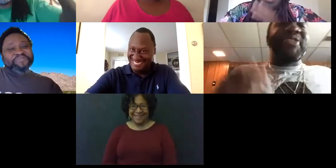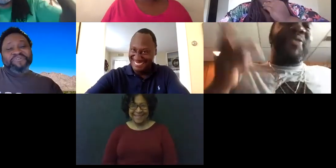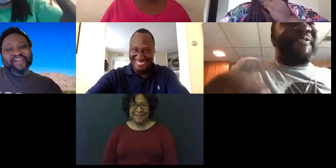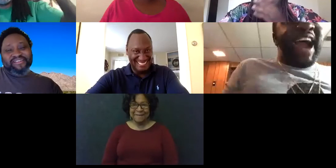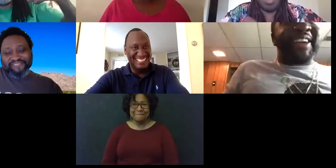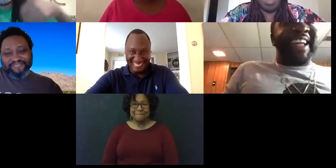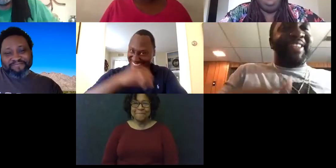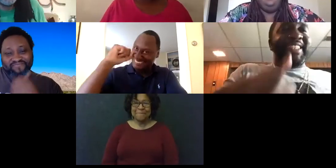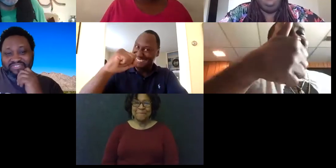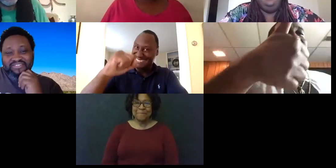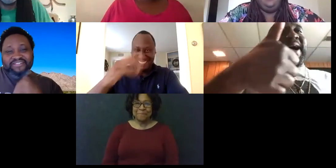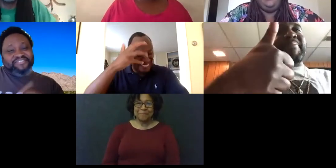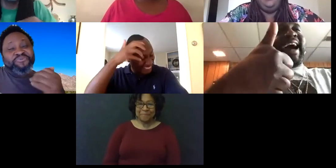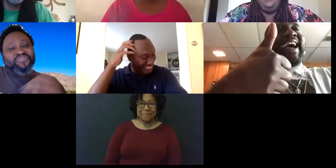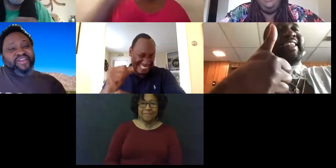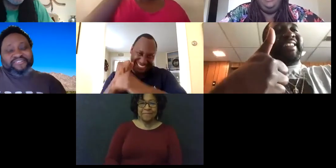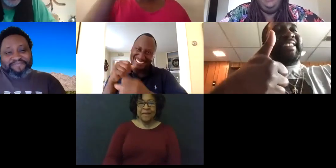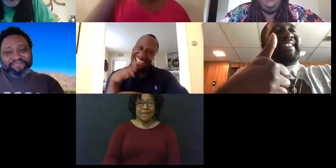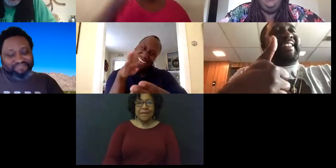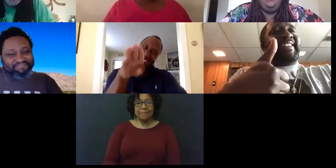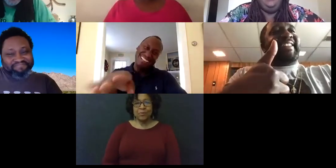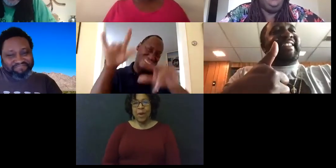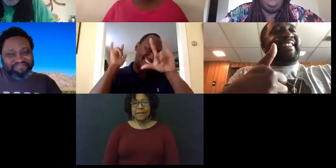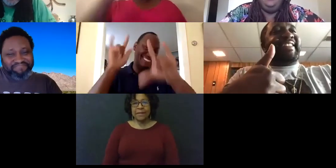Yeah, you on fire, Kevin. Bye-bye.